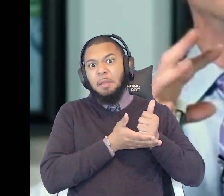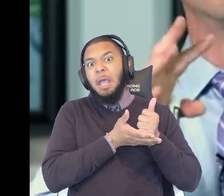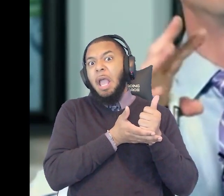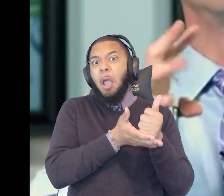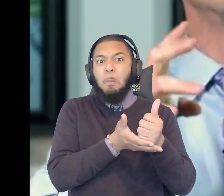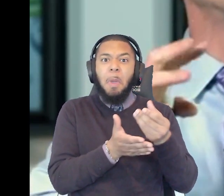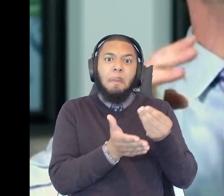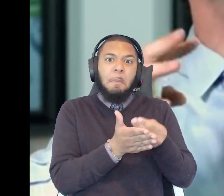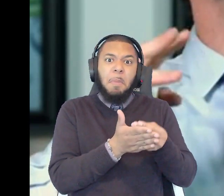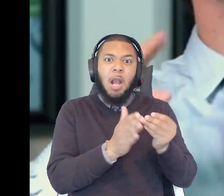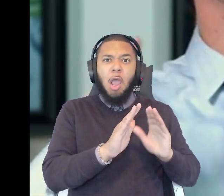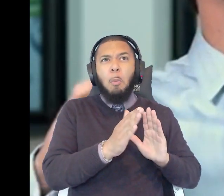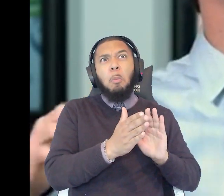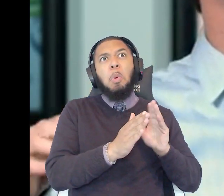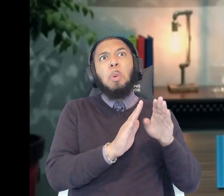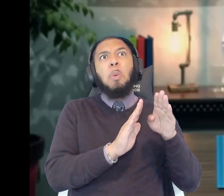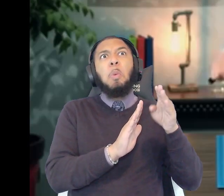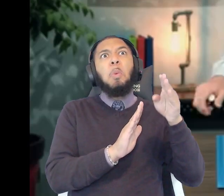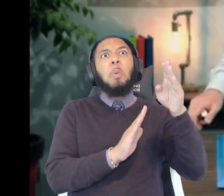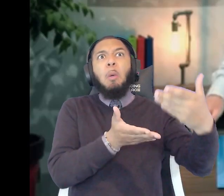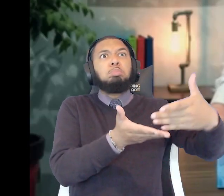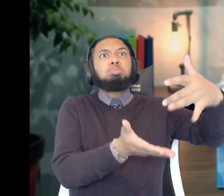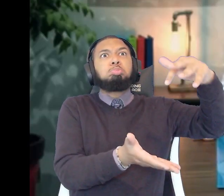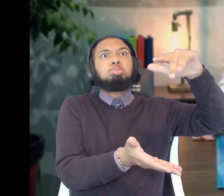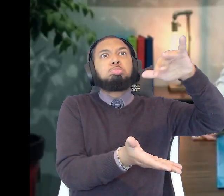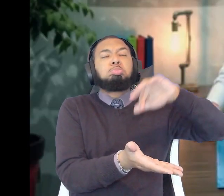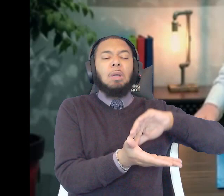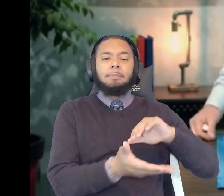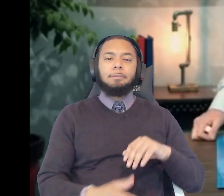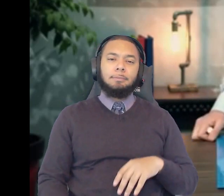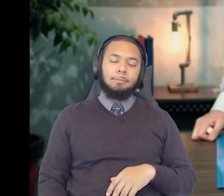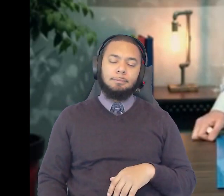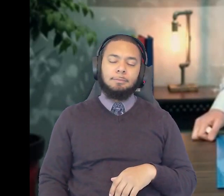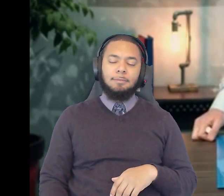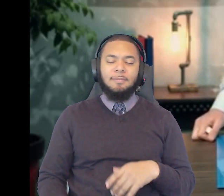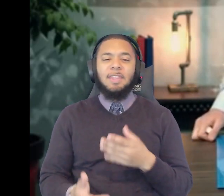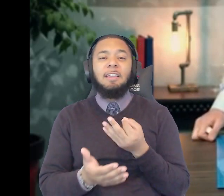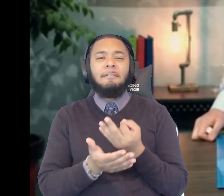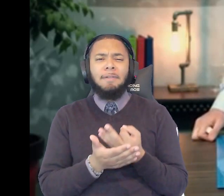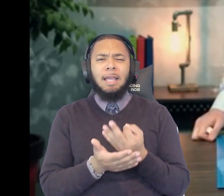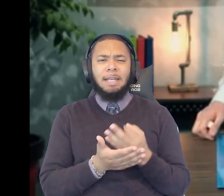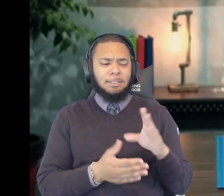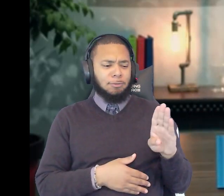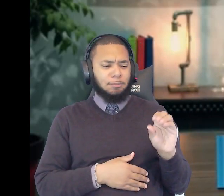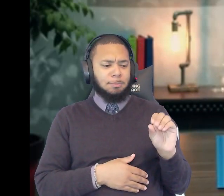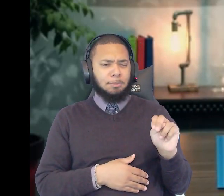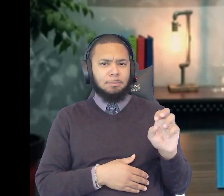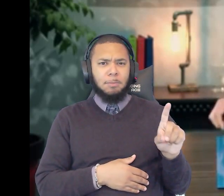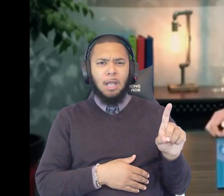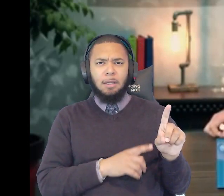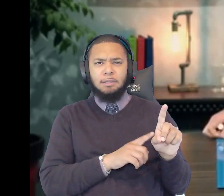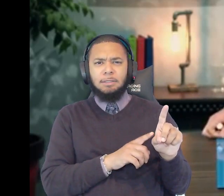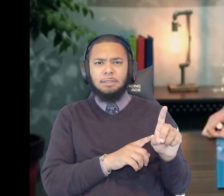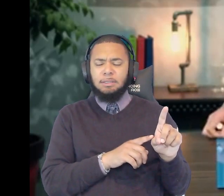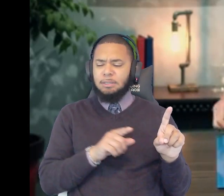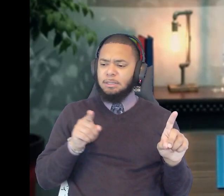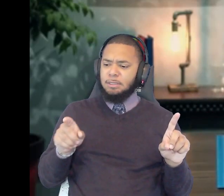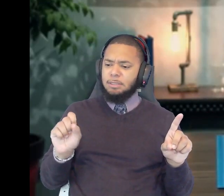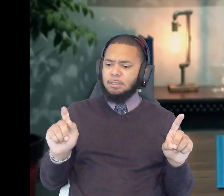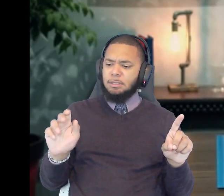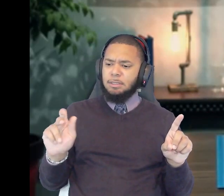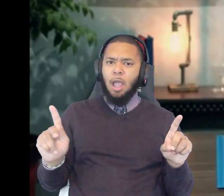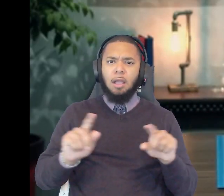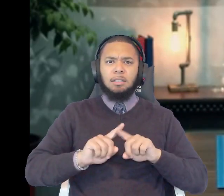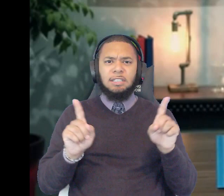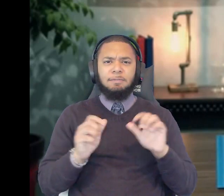money grow and accumulate. So financial bonds, what are these things and how are they different from stocks? Well,